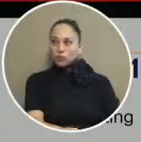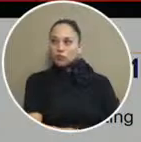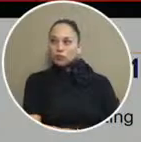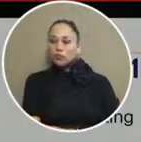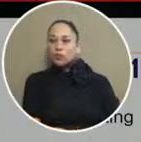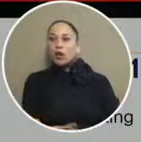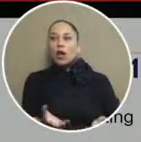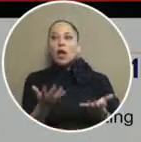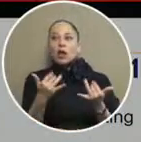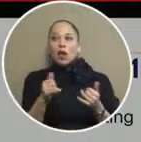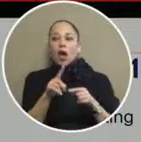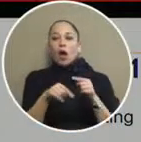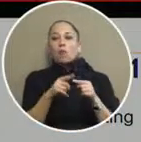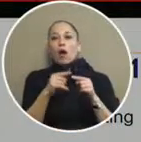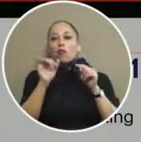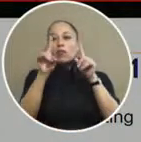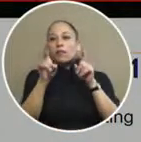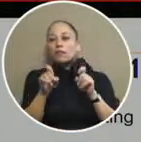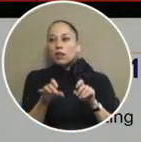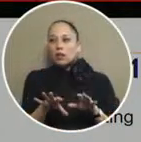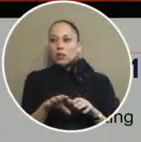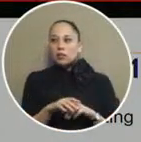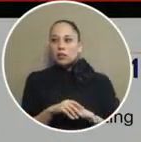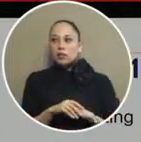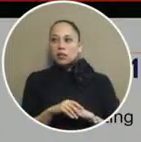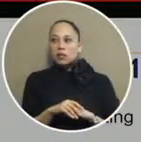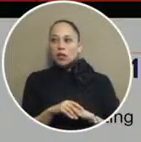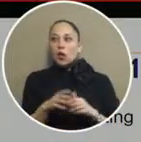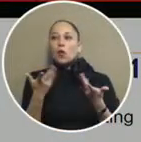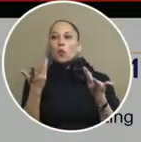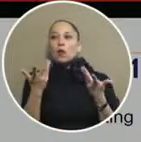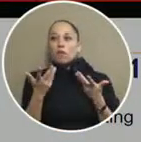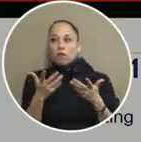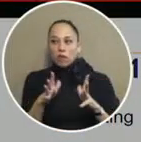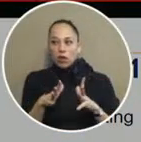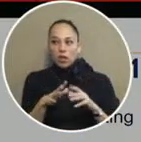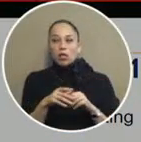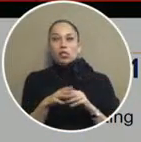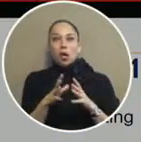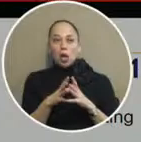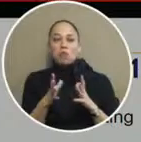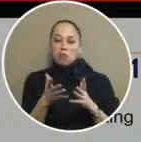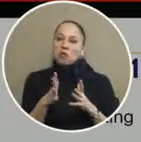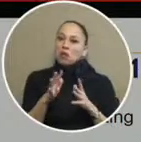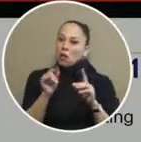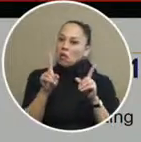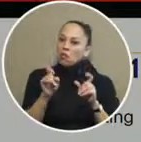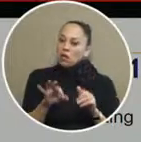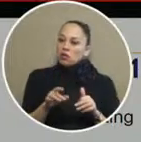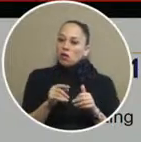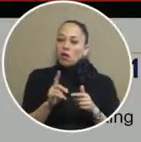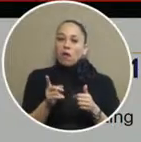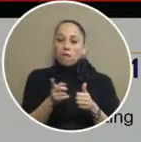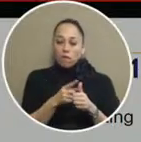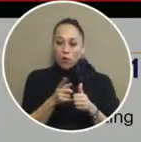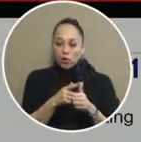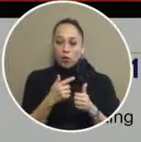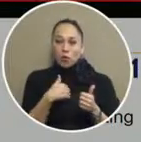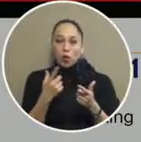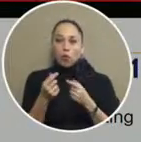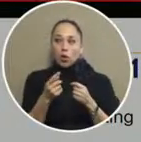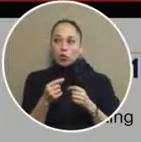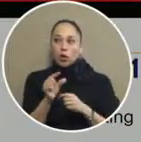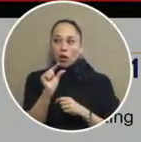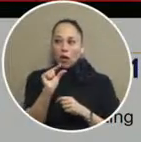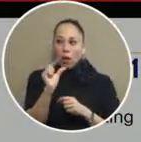Touching a little bit about the testing, we've done quite a bit of testing. From the beginning, we were doing little